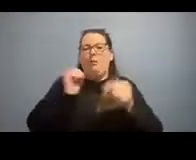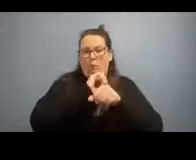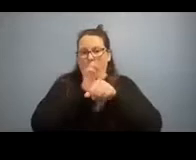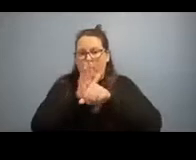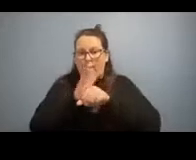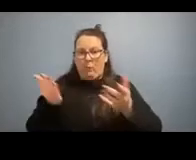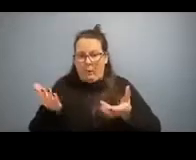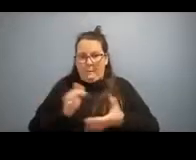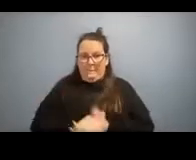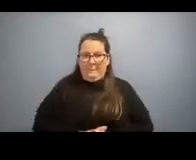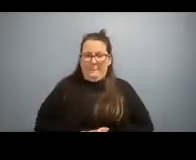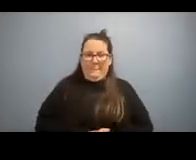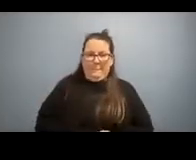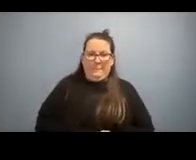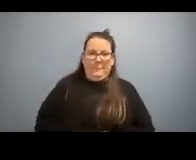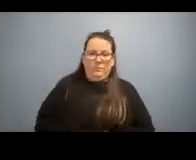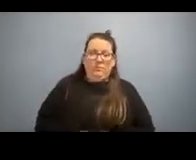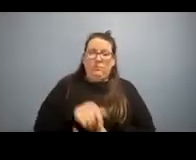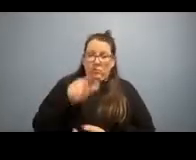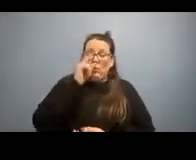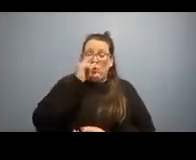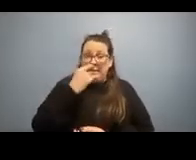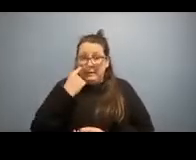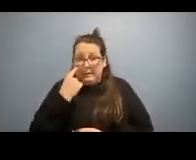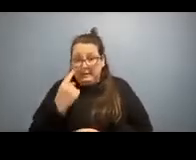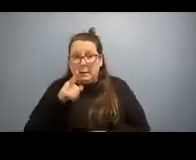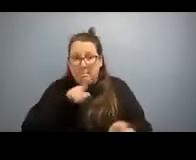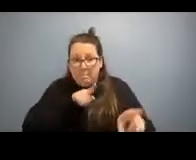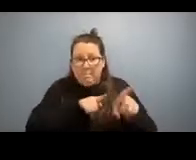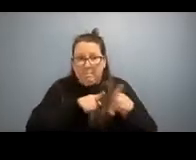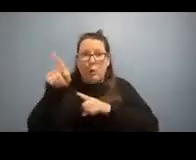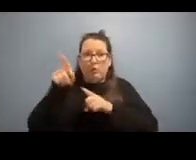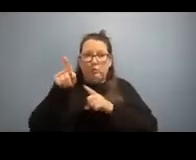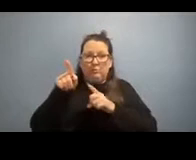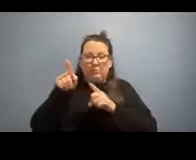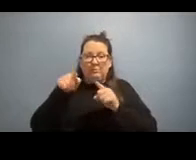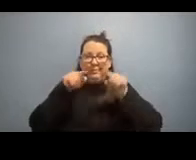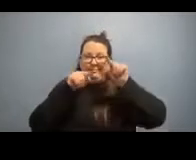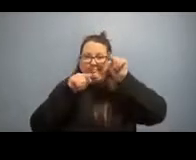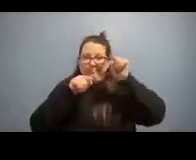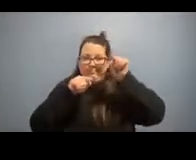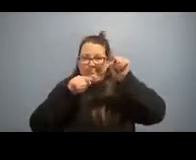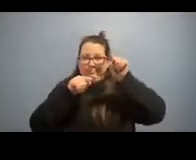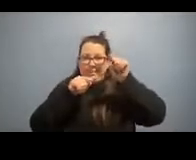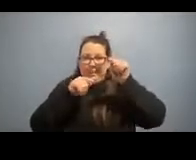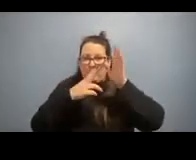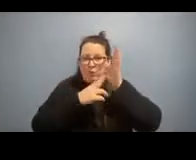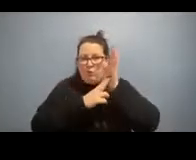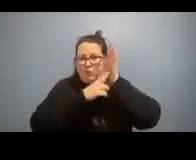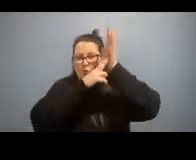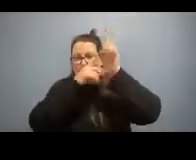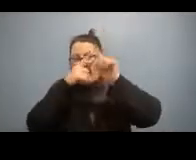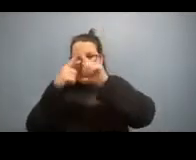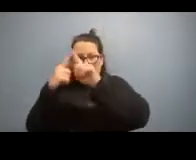you can see, and it's not surprising, that most of our cases are always focused around the northeast and